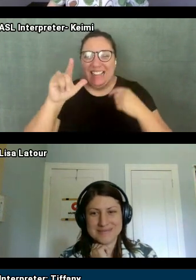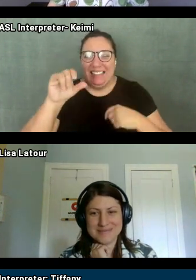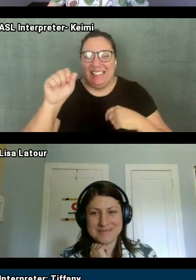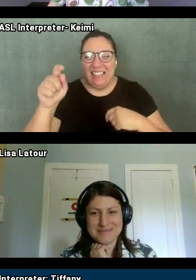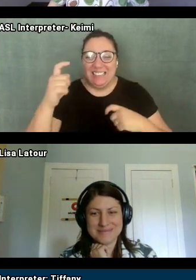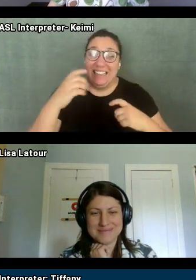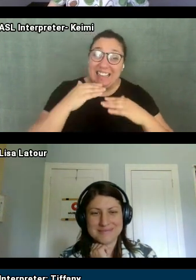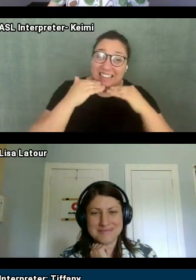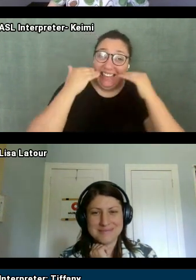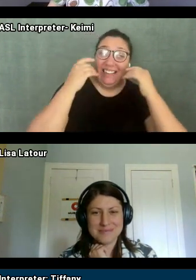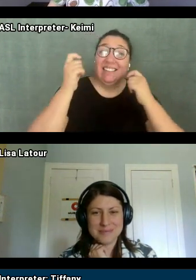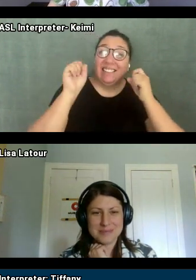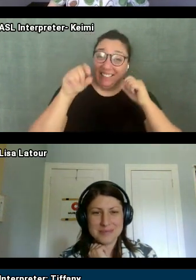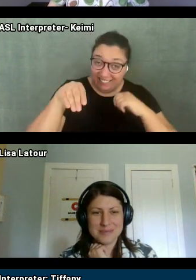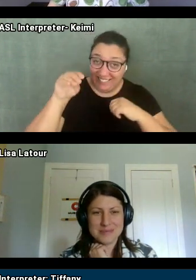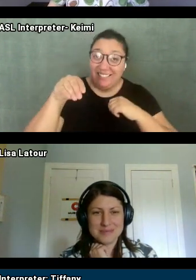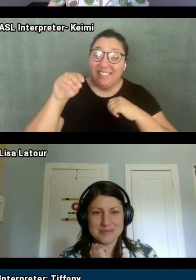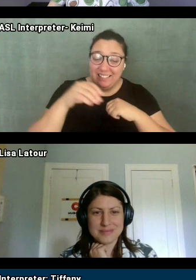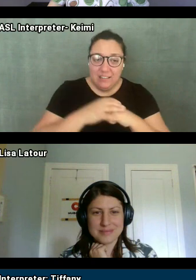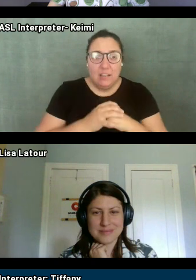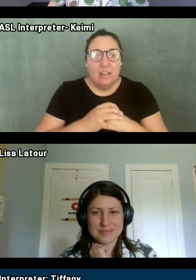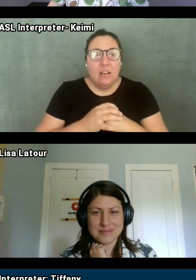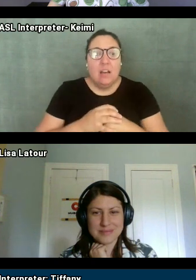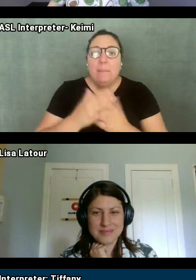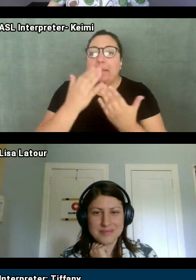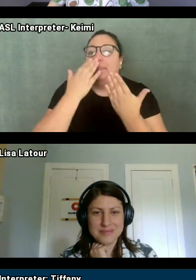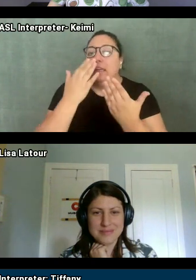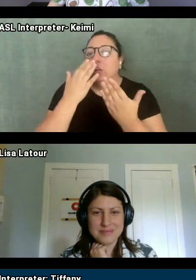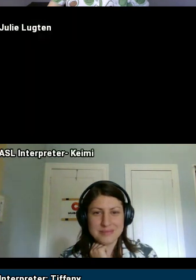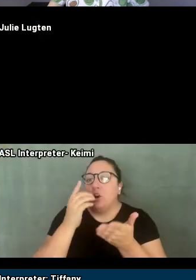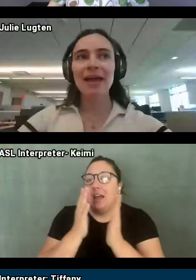that. Cool, but thanks for asking that.